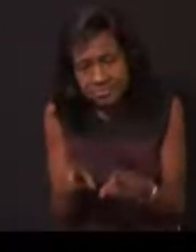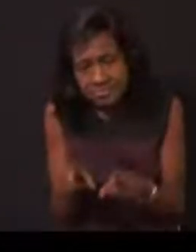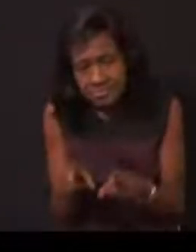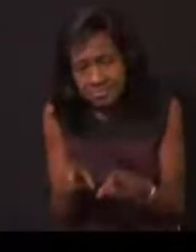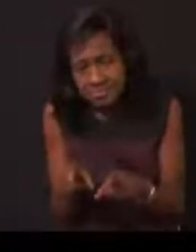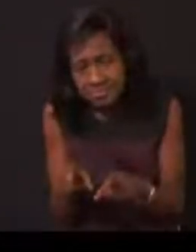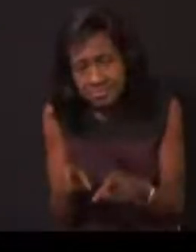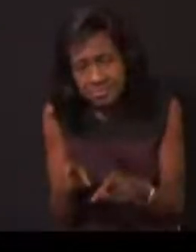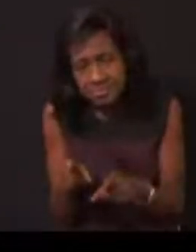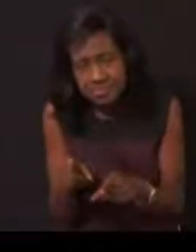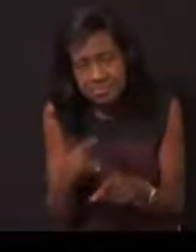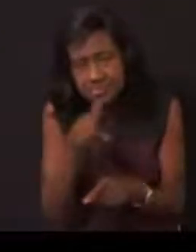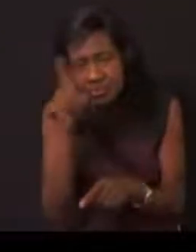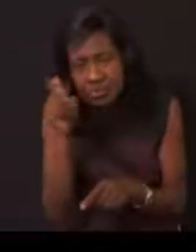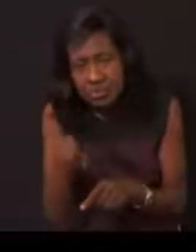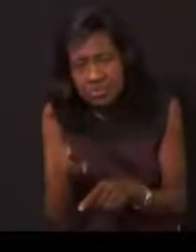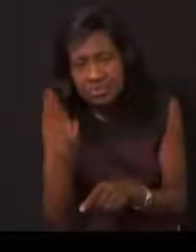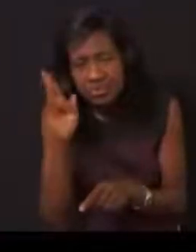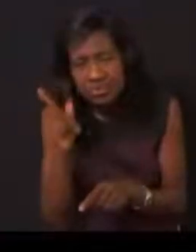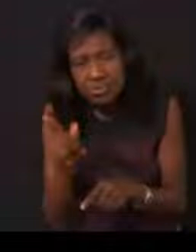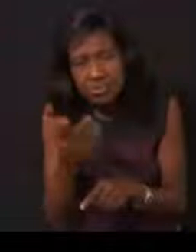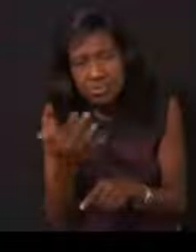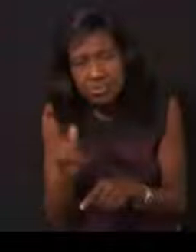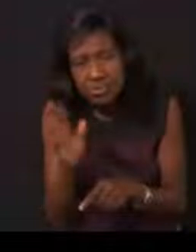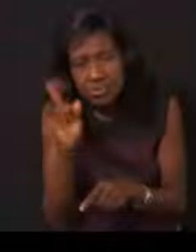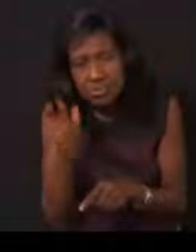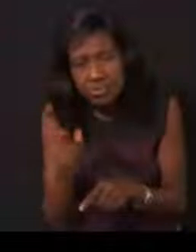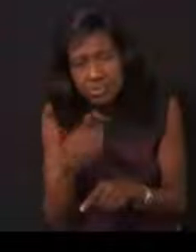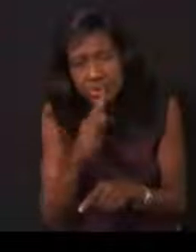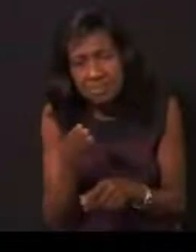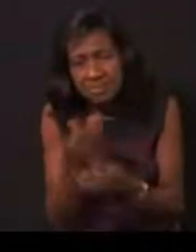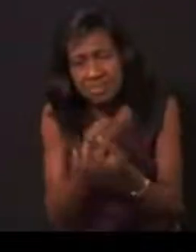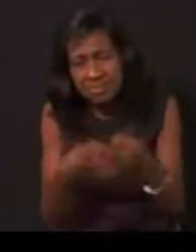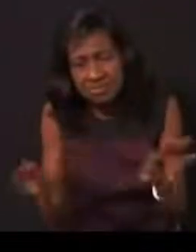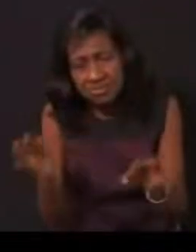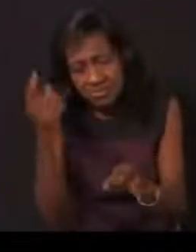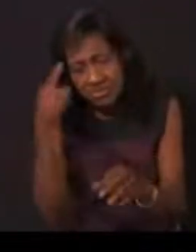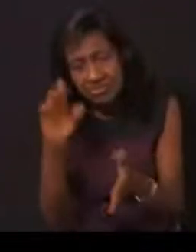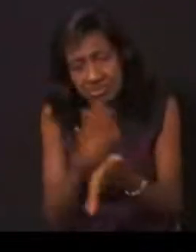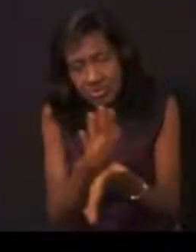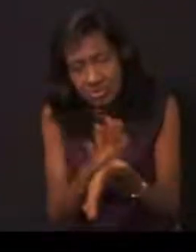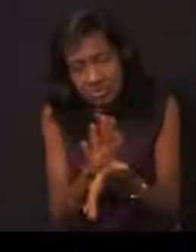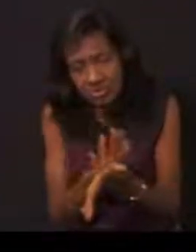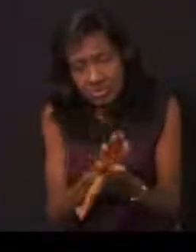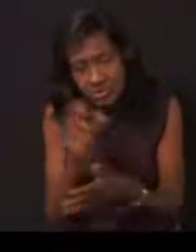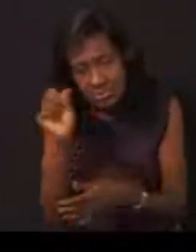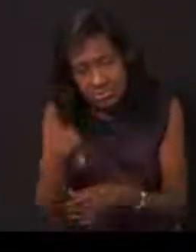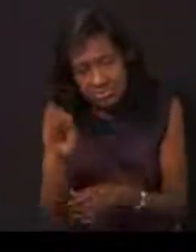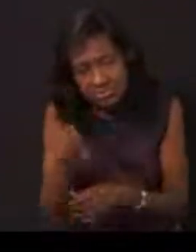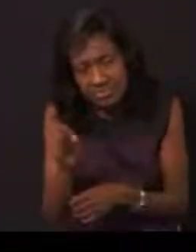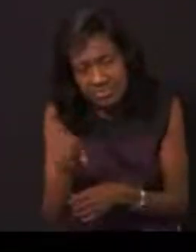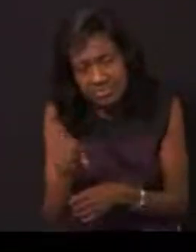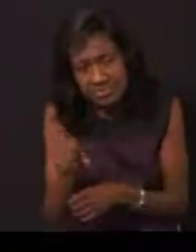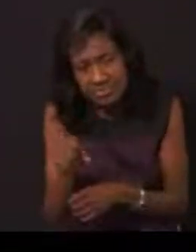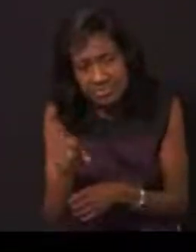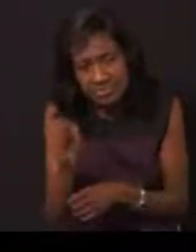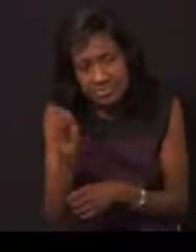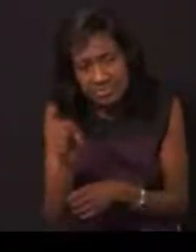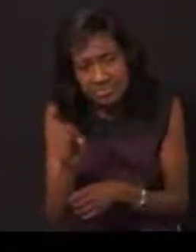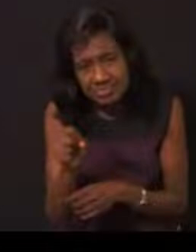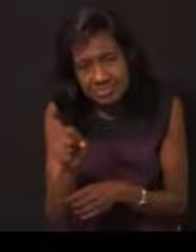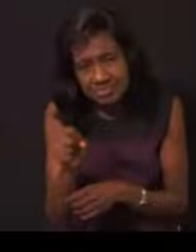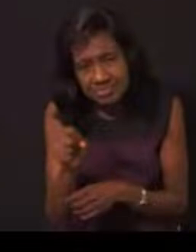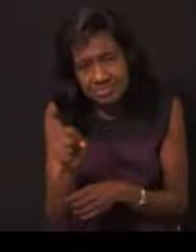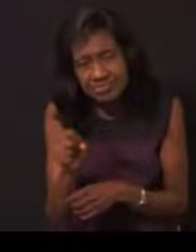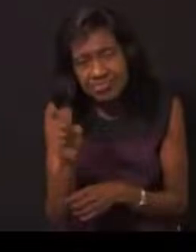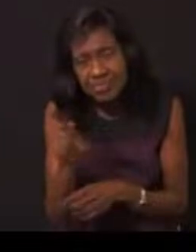will they be free for example, a kid tests positive in school? Yeah. So Yes. all Yeah. the Yeah. Yes. parents, so those people will not have to pay